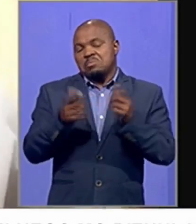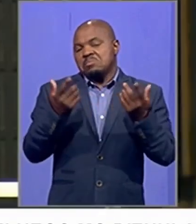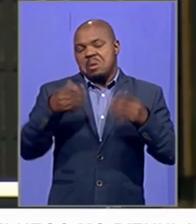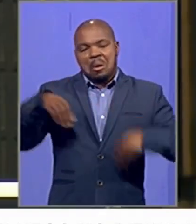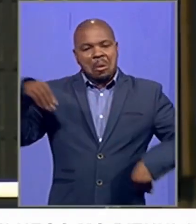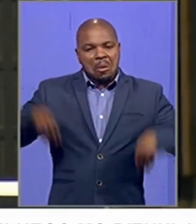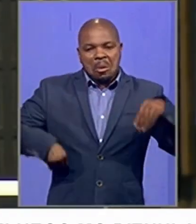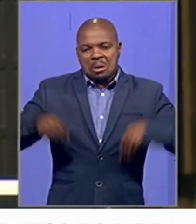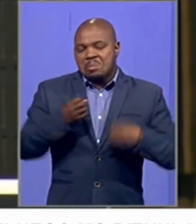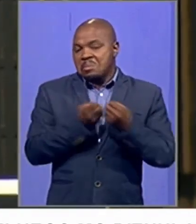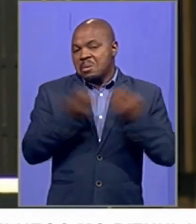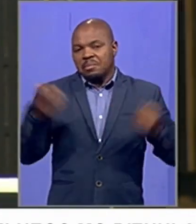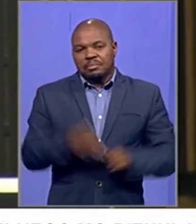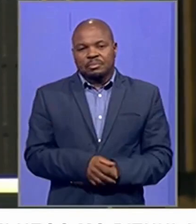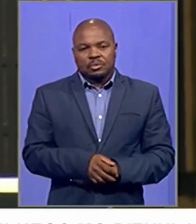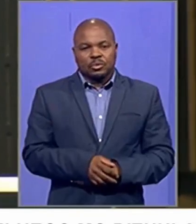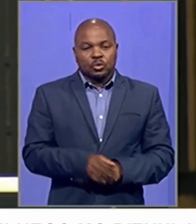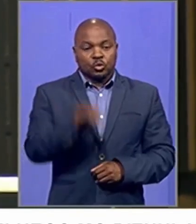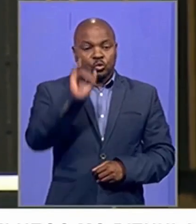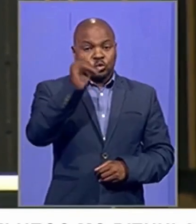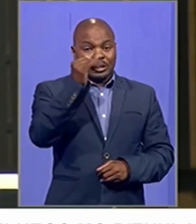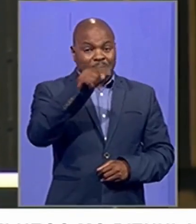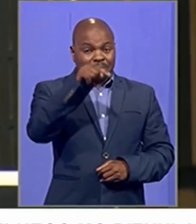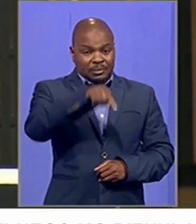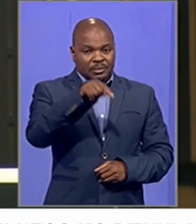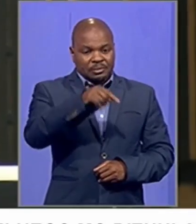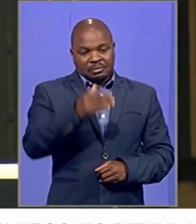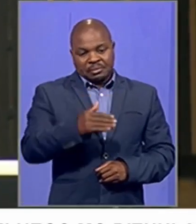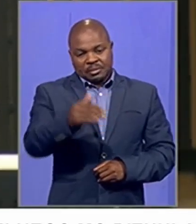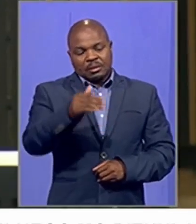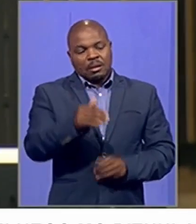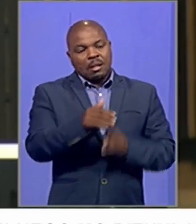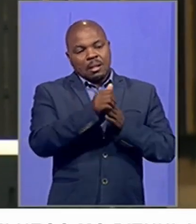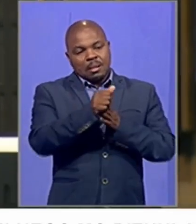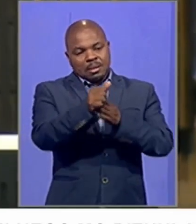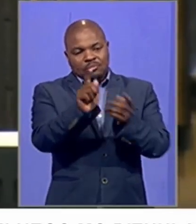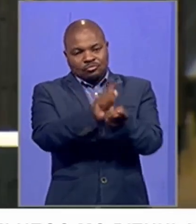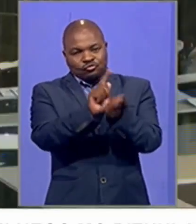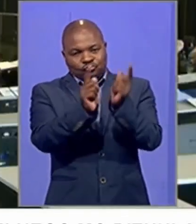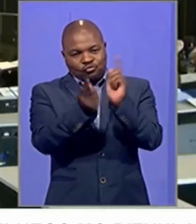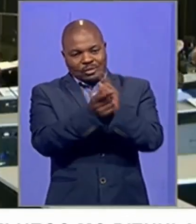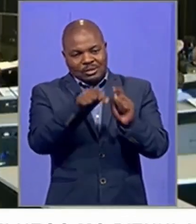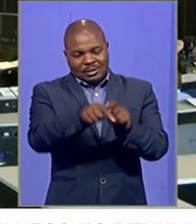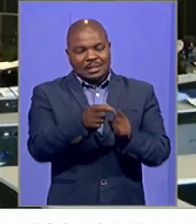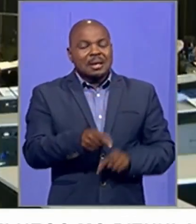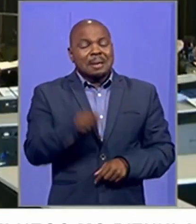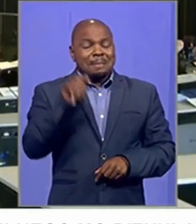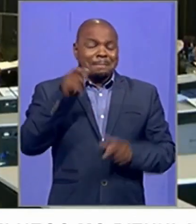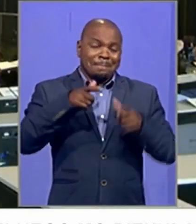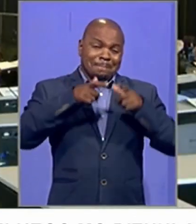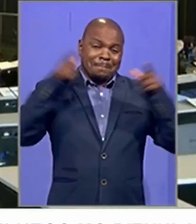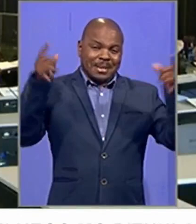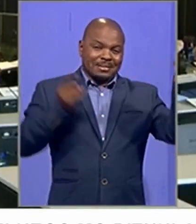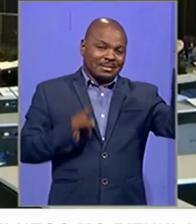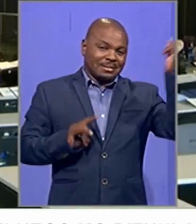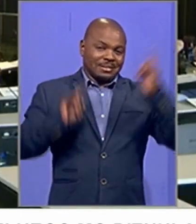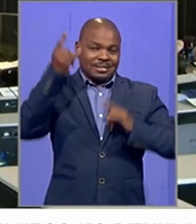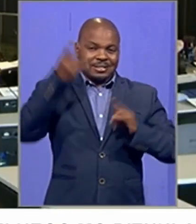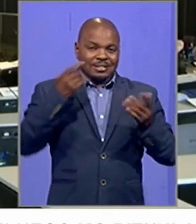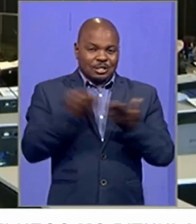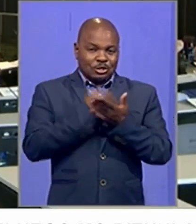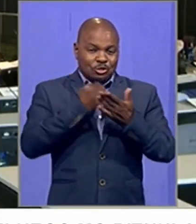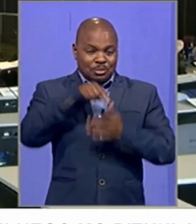corruption. Jaga Johannesburg has advocating for full number of families have strong risk making